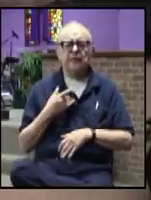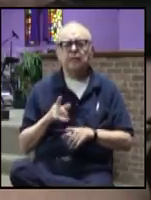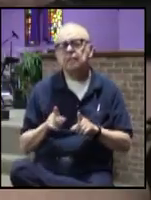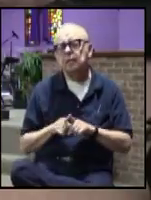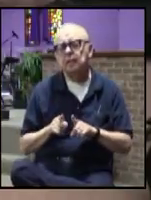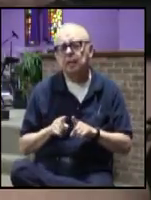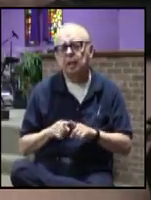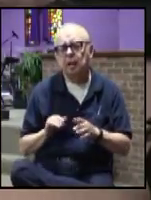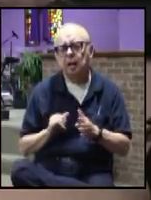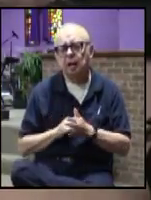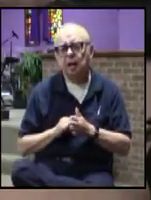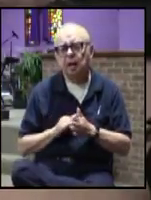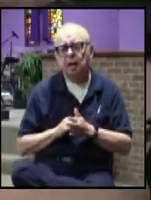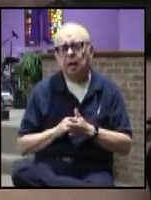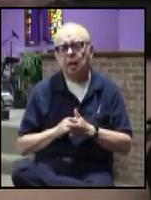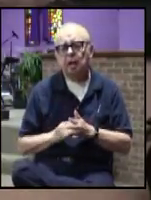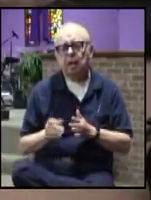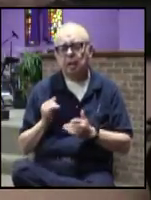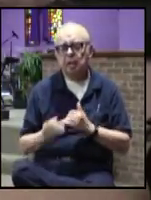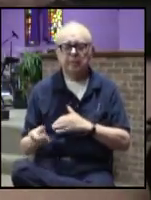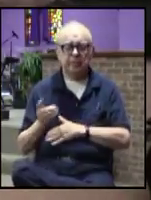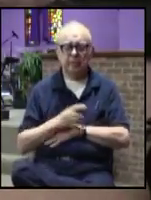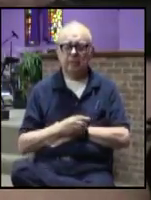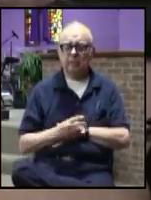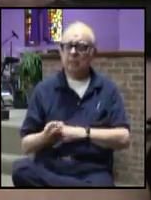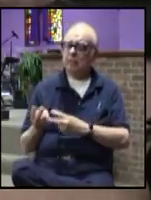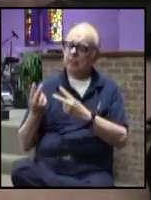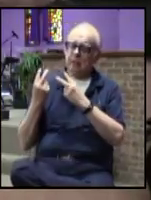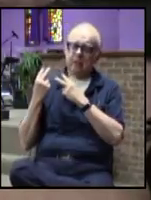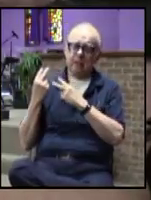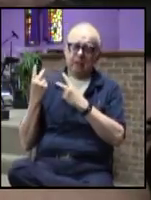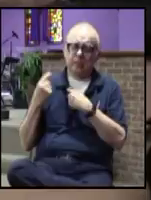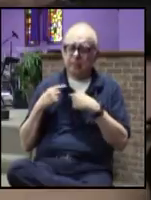like that at the end of the day you look back